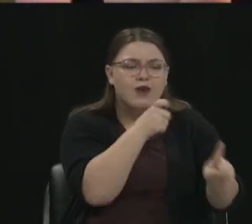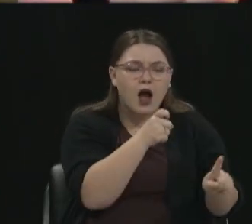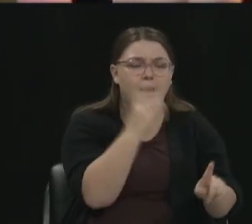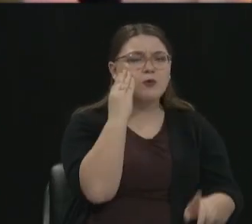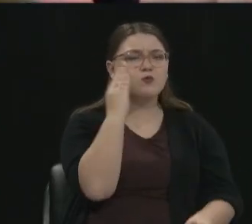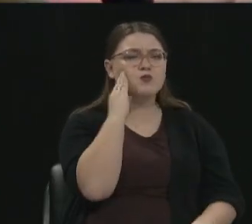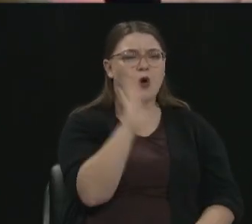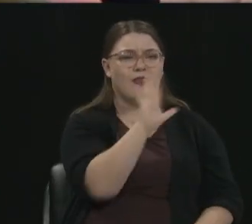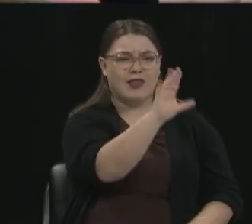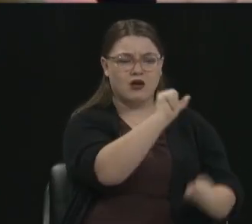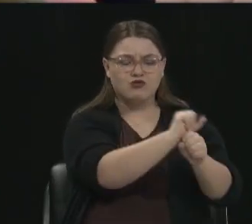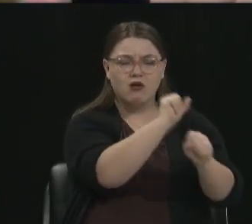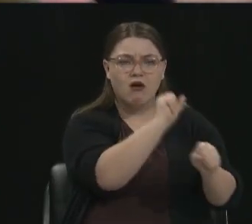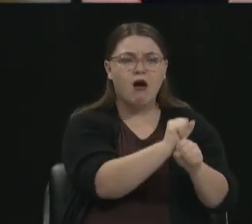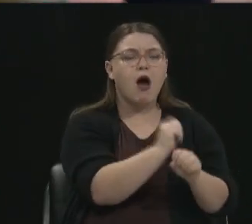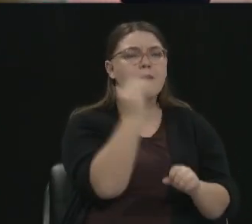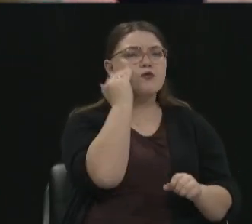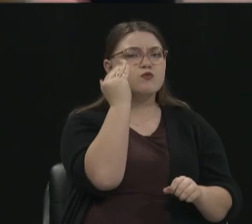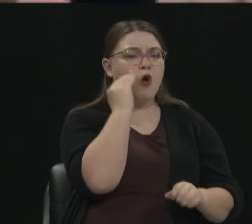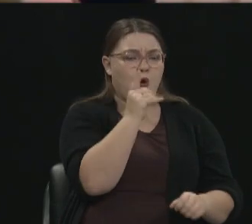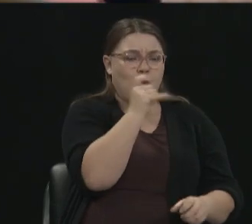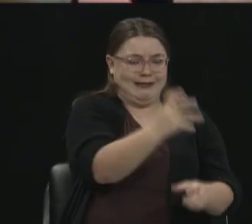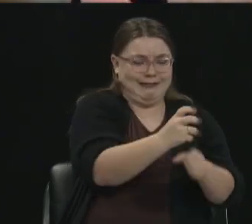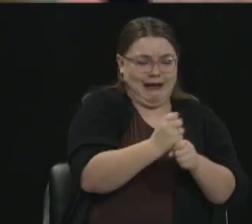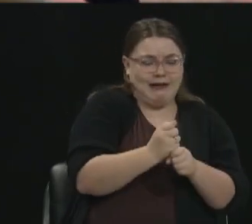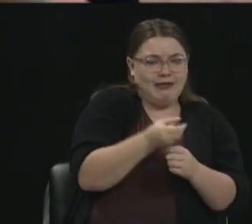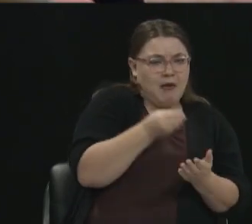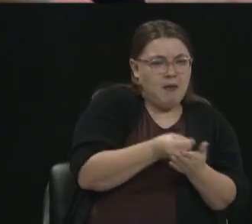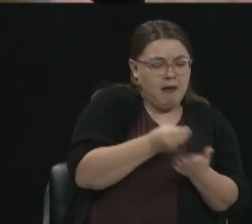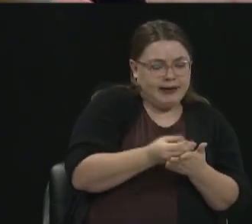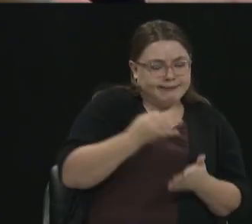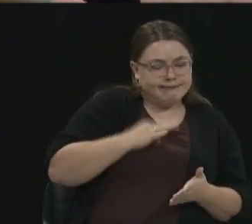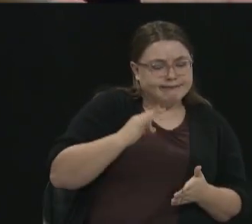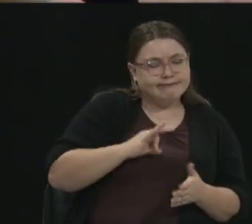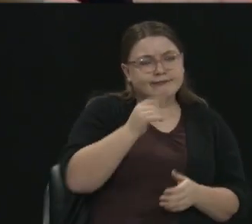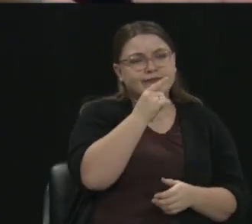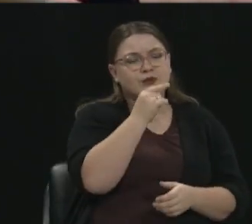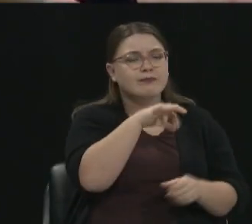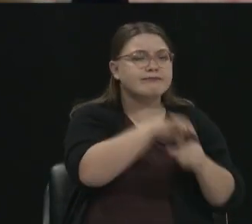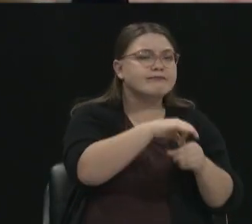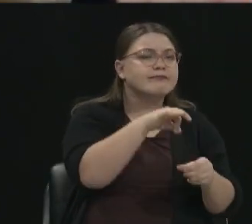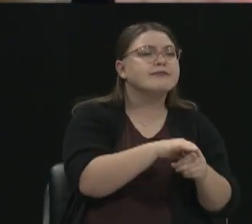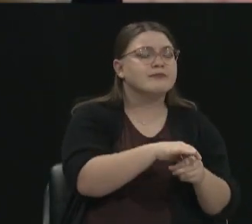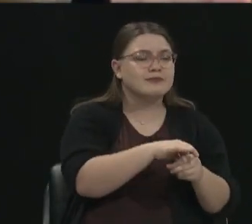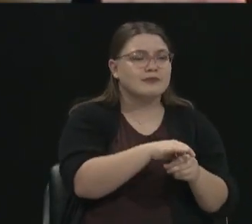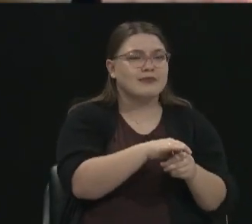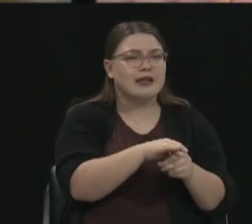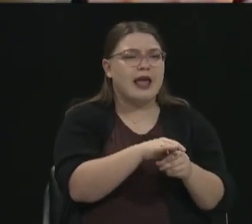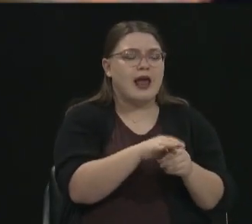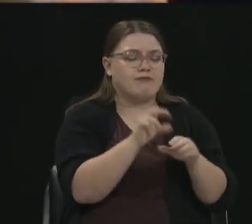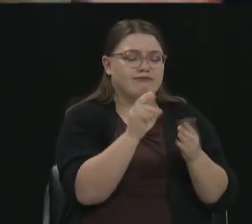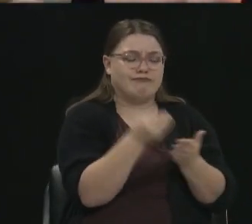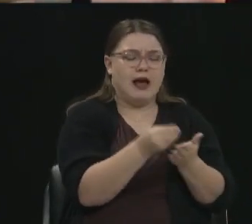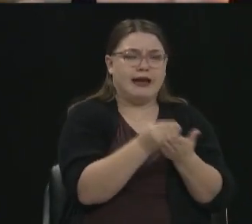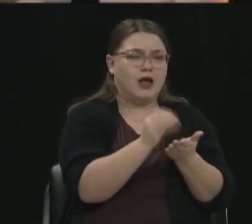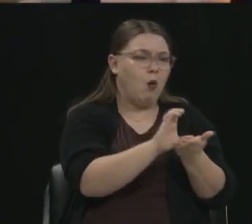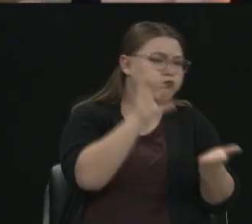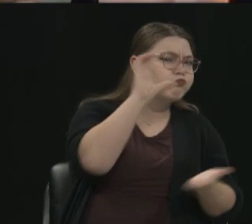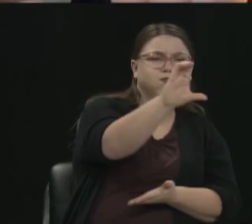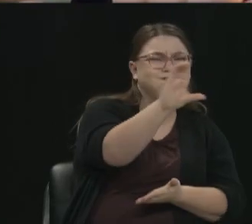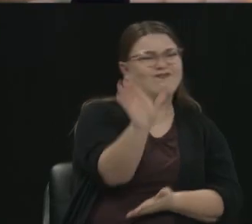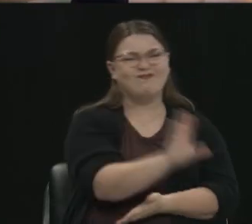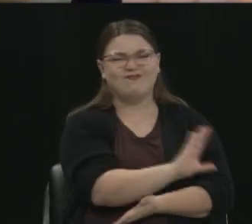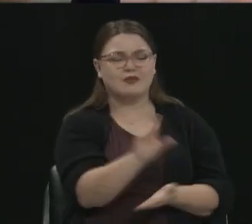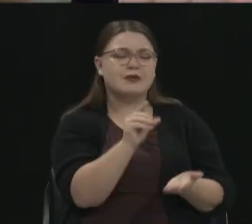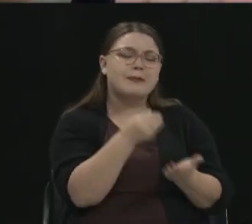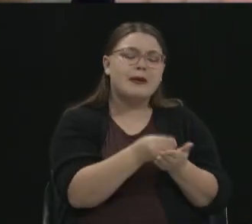know what candidates are getting that money. And you can only give in relatively small amounts. It would be big to us,